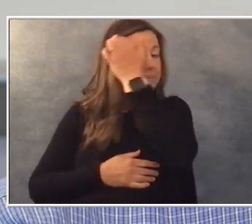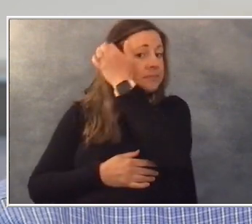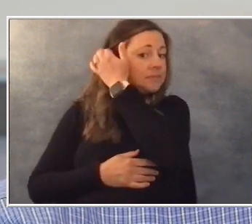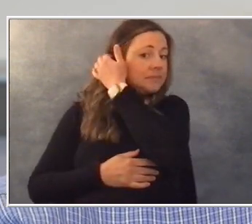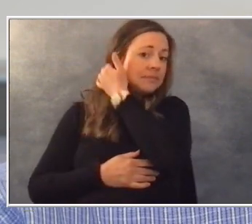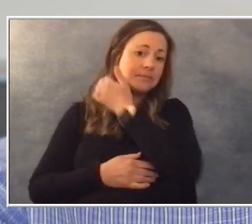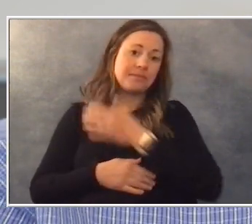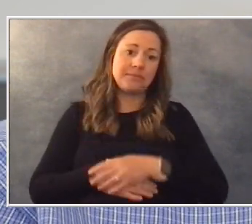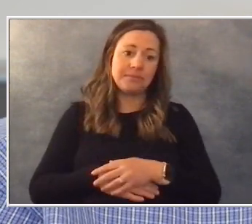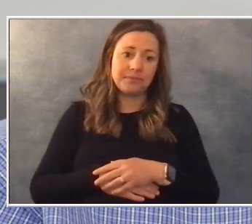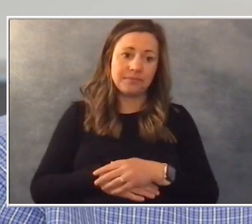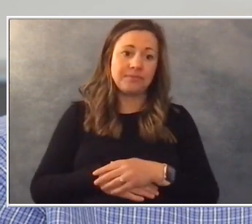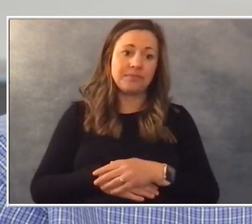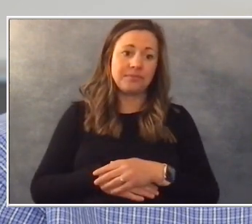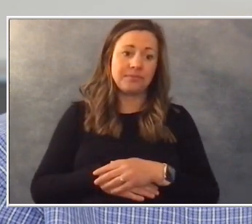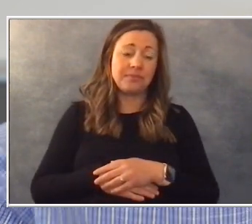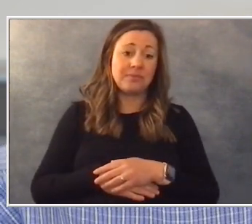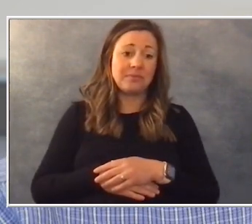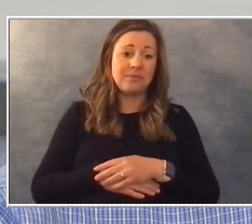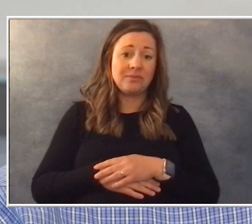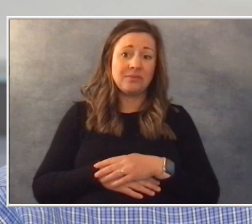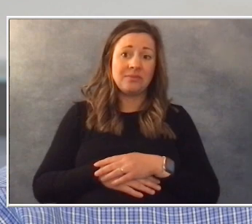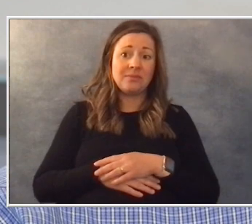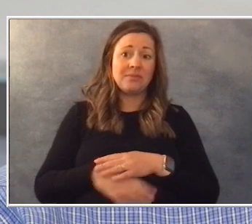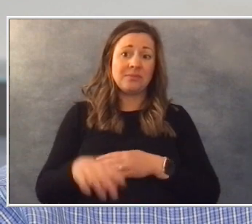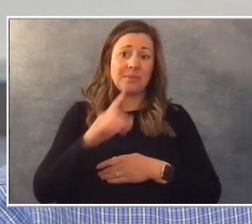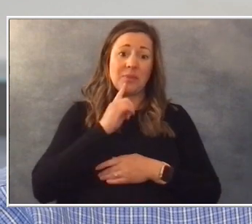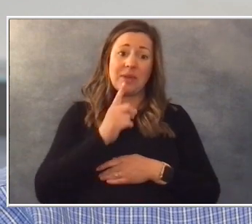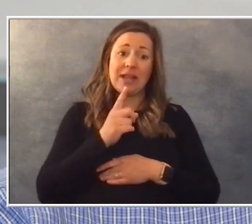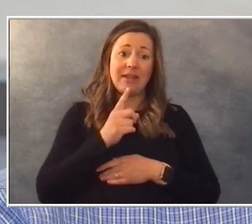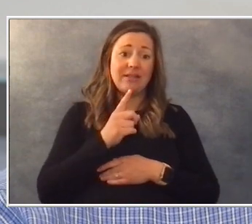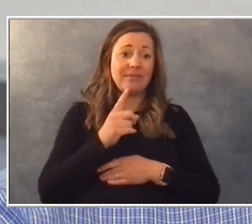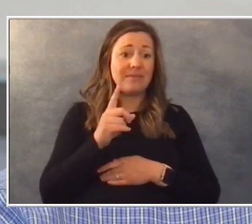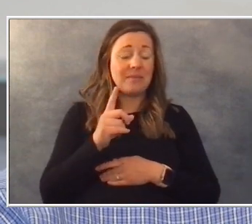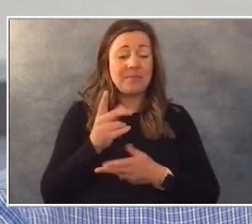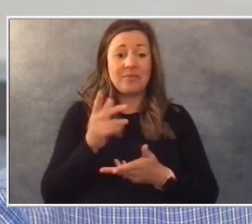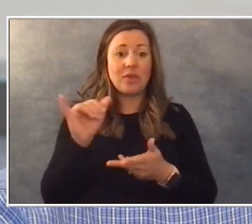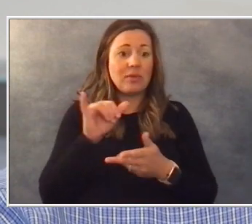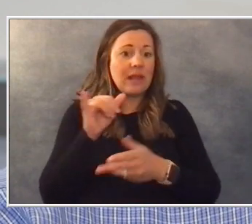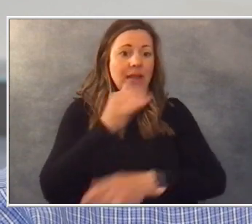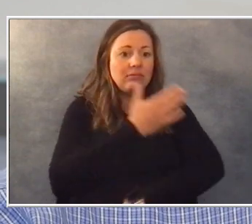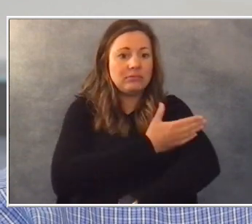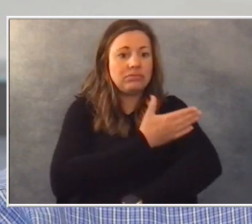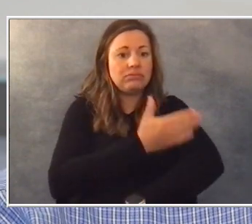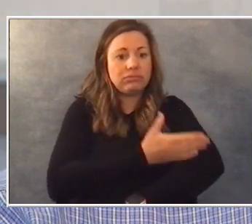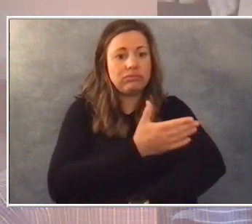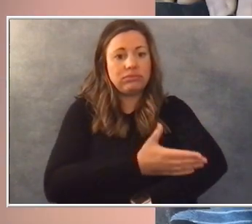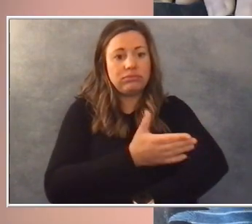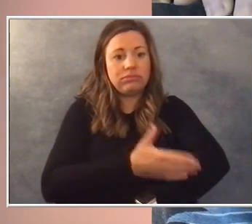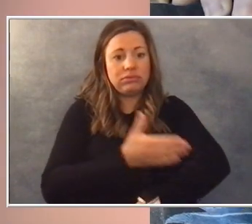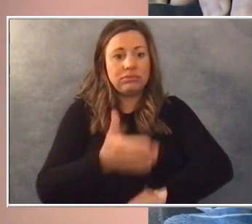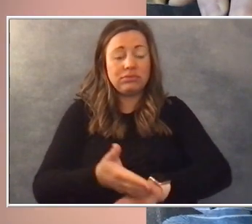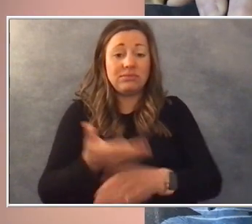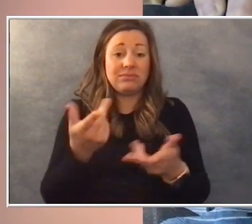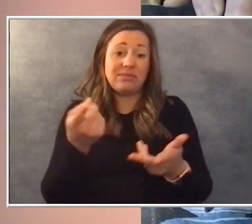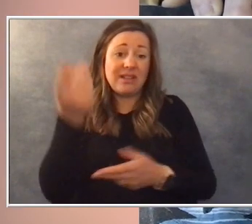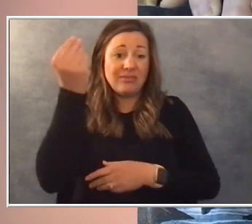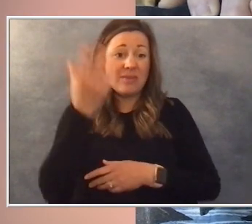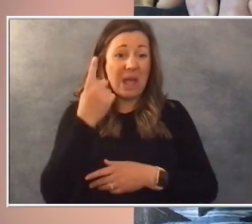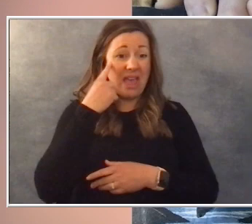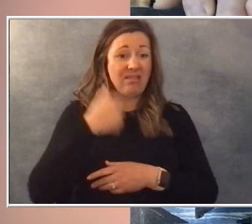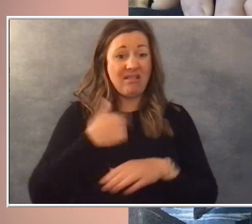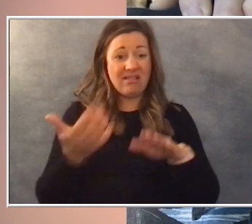it was essentially kind of a downward progress, kind of get your affairs in order. It was August